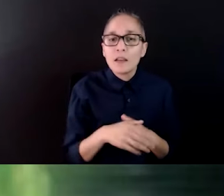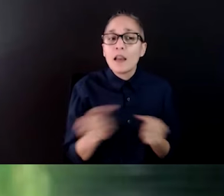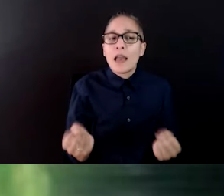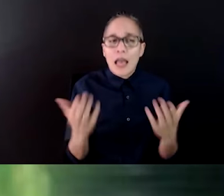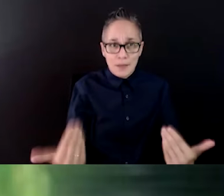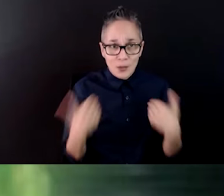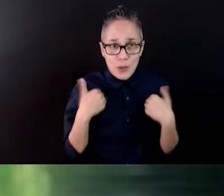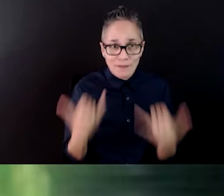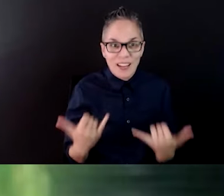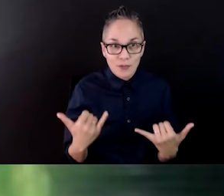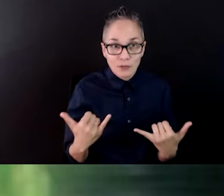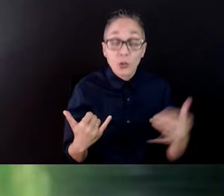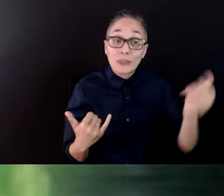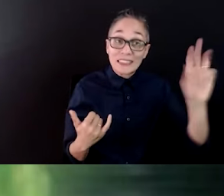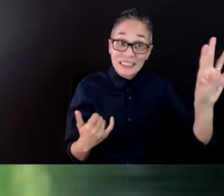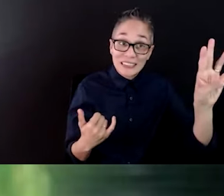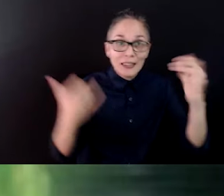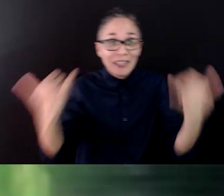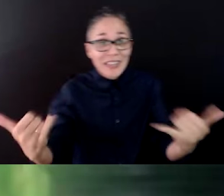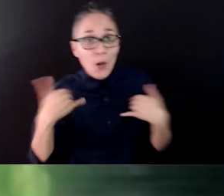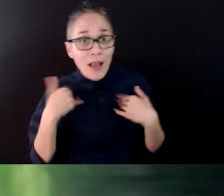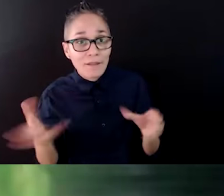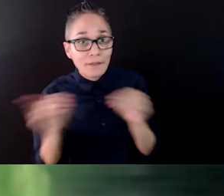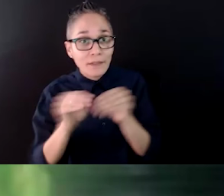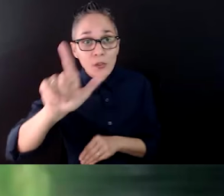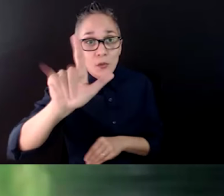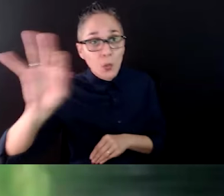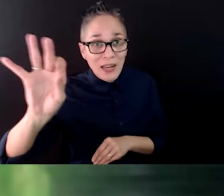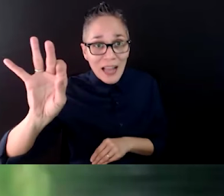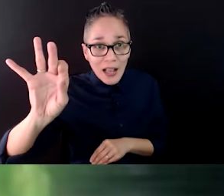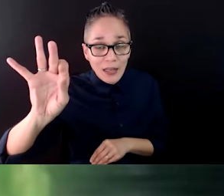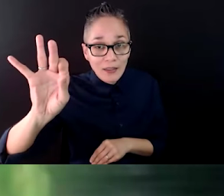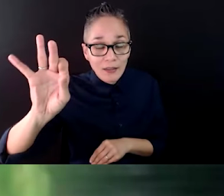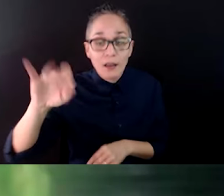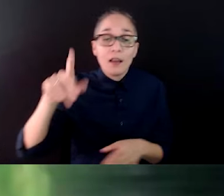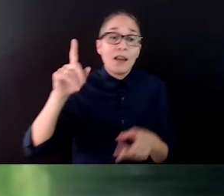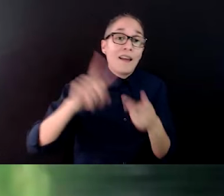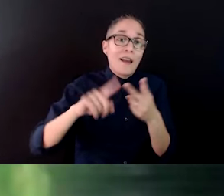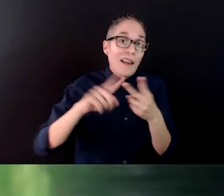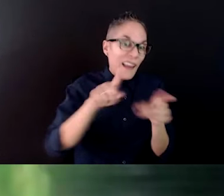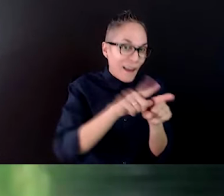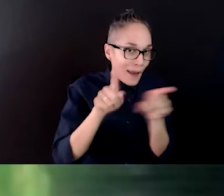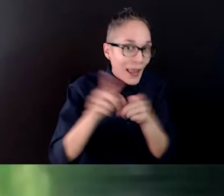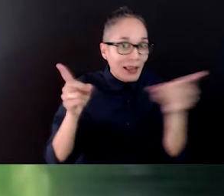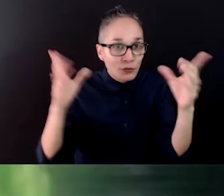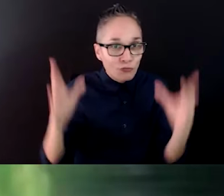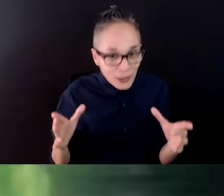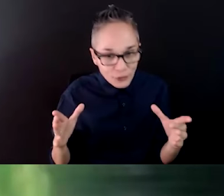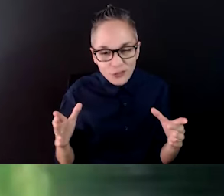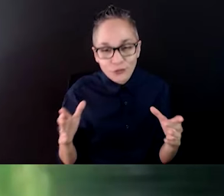Yeah, we have 29. Wow. Yeah, we have 29 and directors that have been added and like